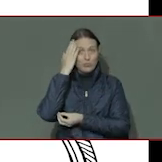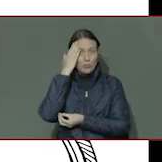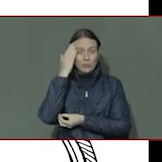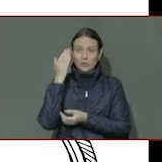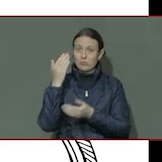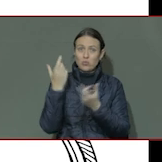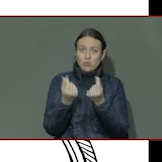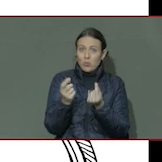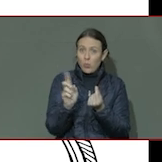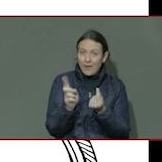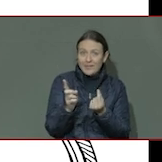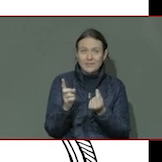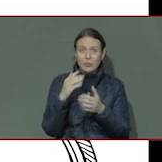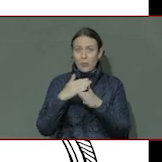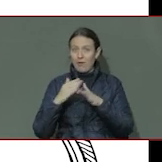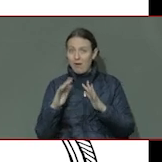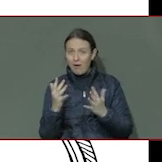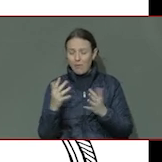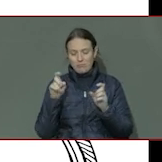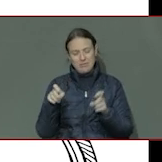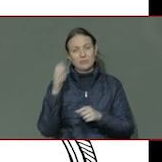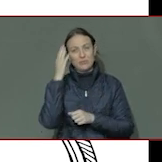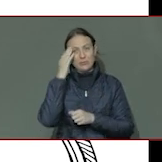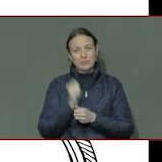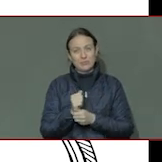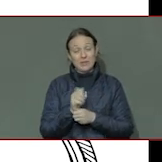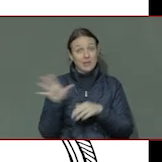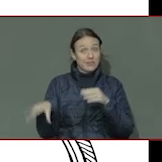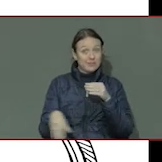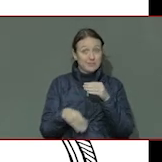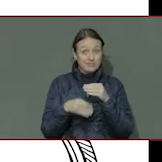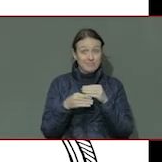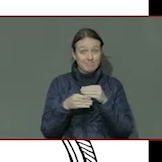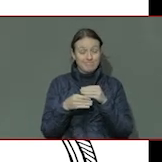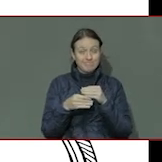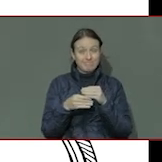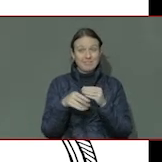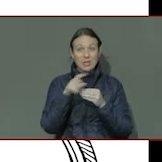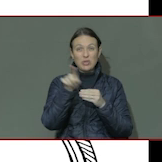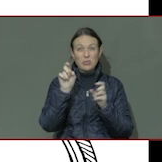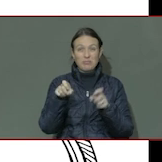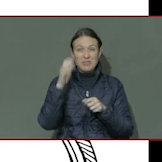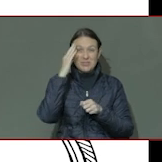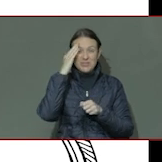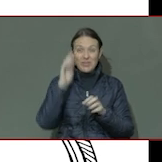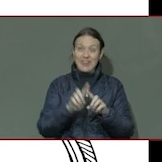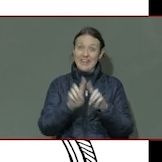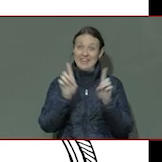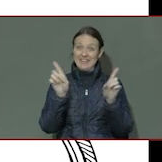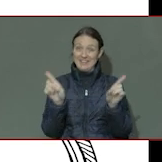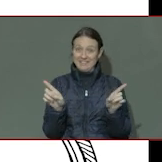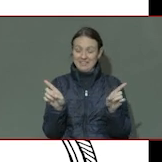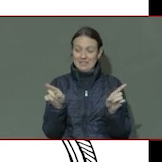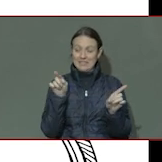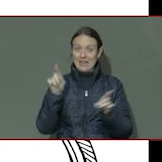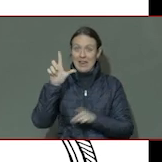is and what I do. But also, make sure that you know the difference between the